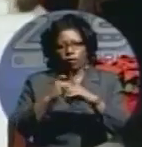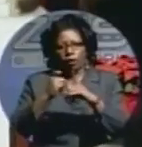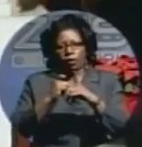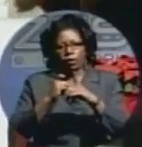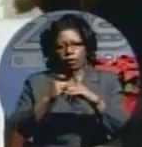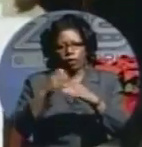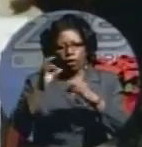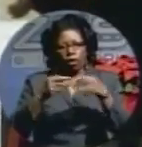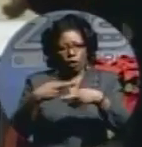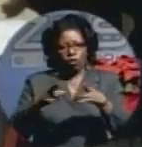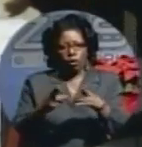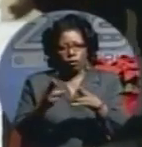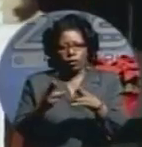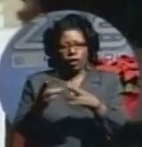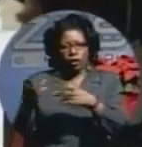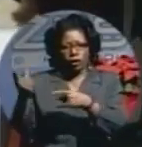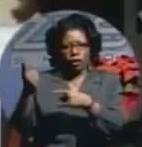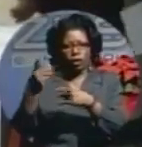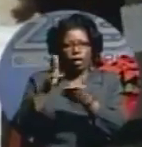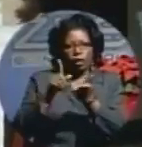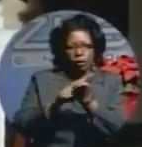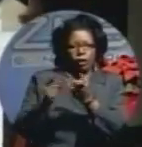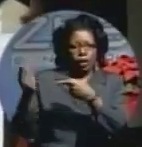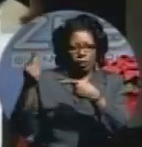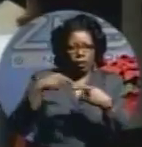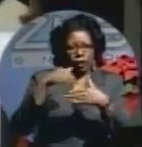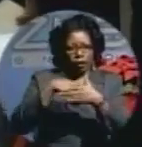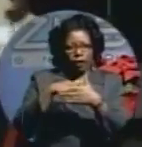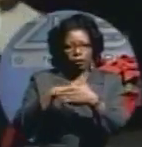media were invited to return to court, and the 9-member